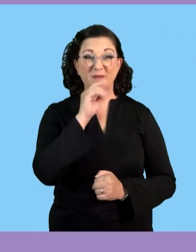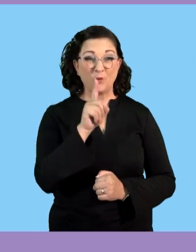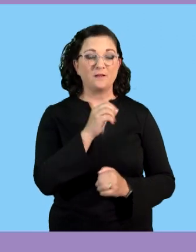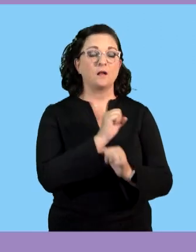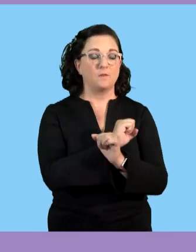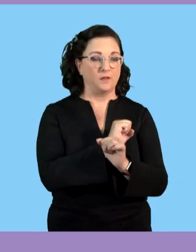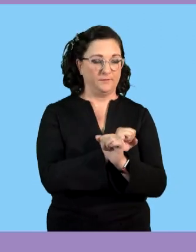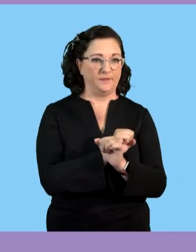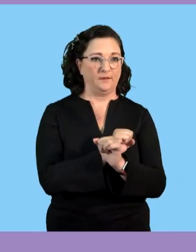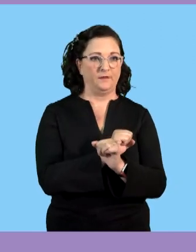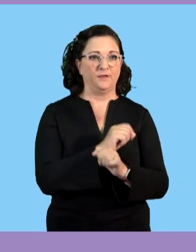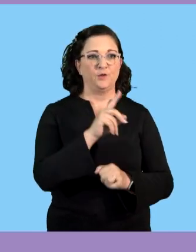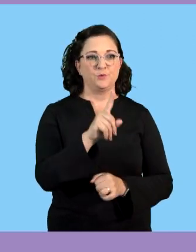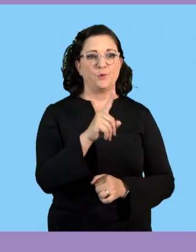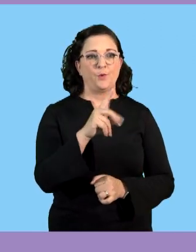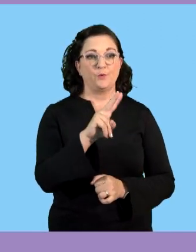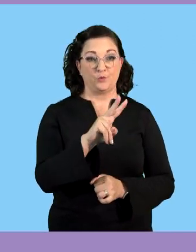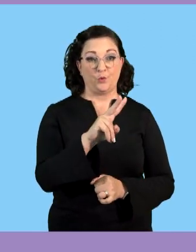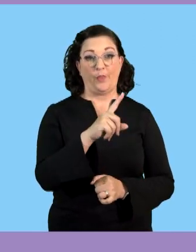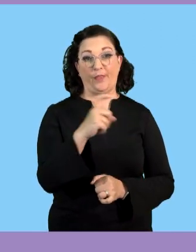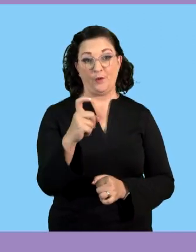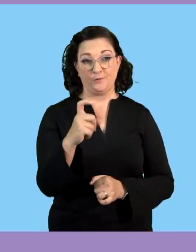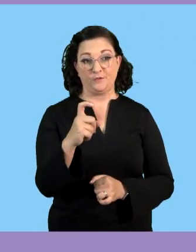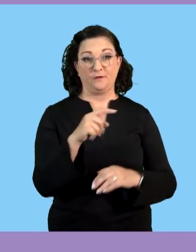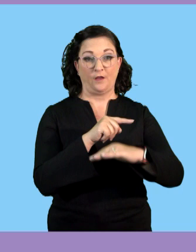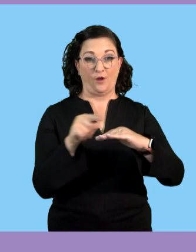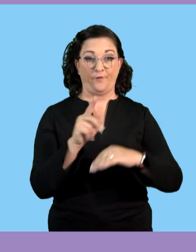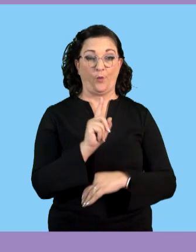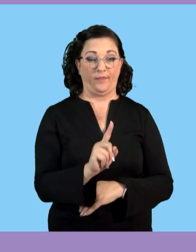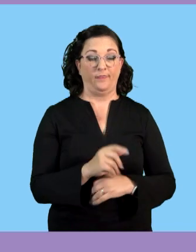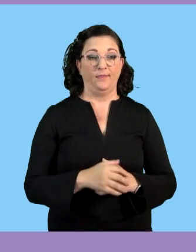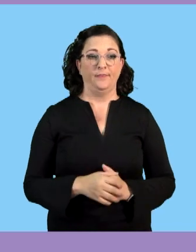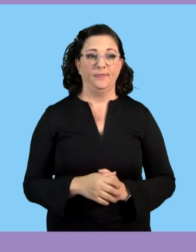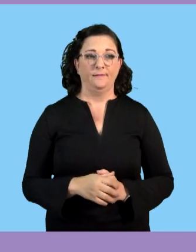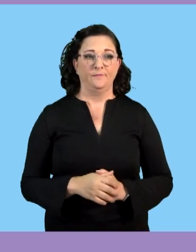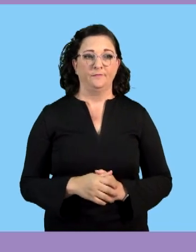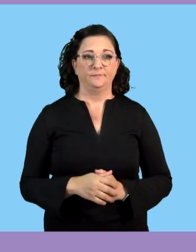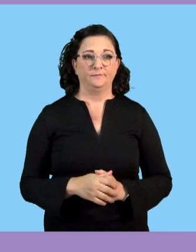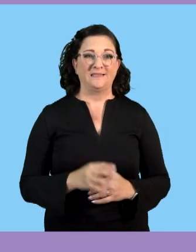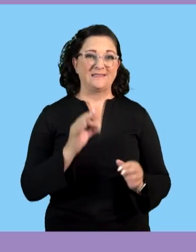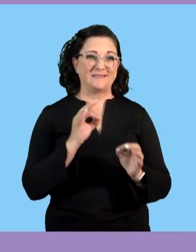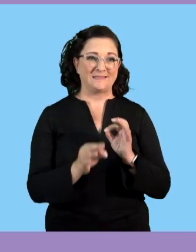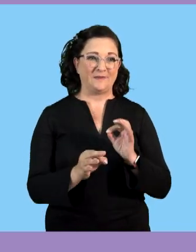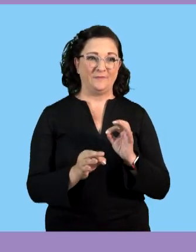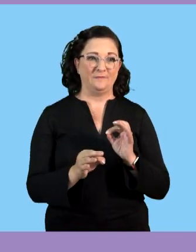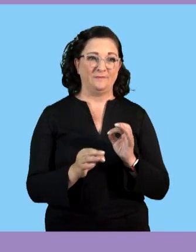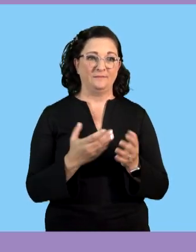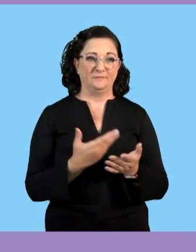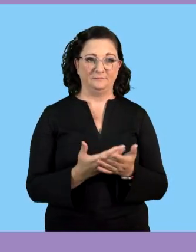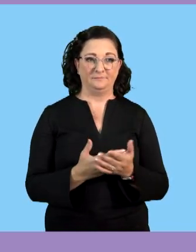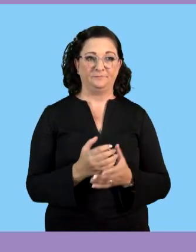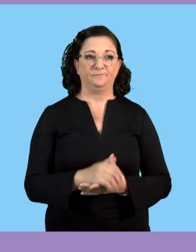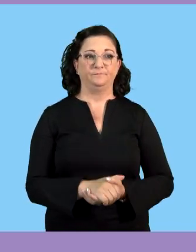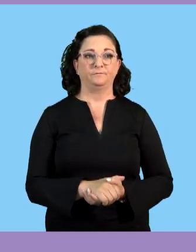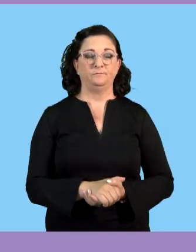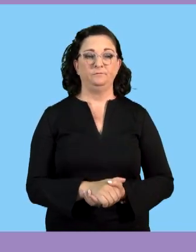means multiply, and this would be 2,000 out of 1. And we simplify the 75